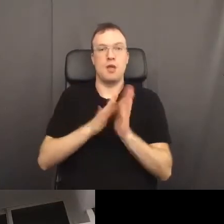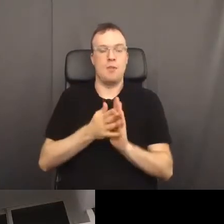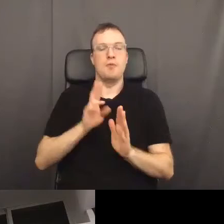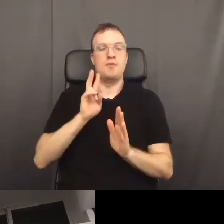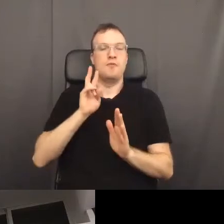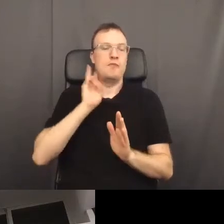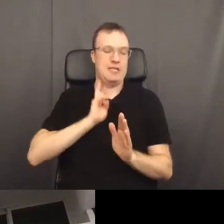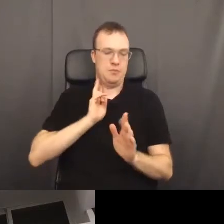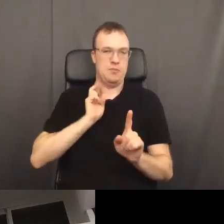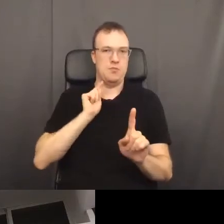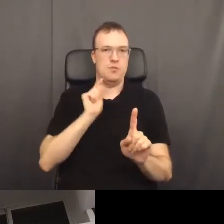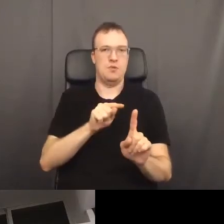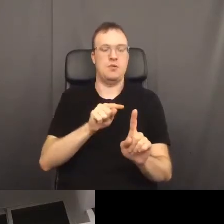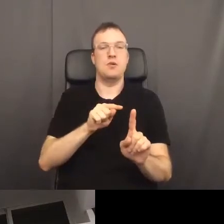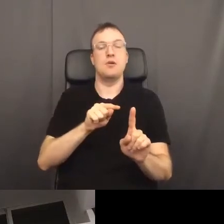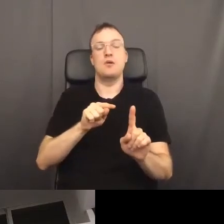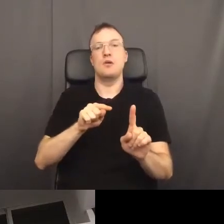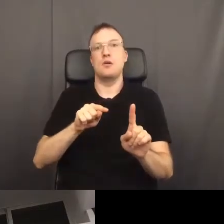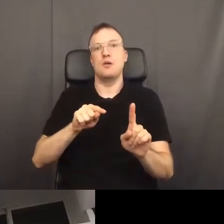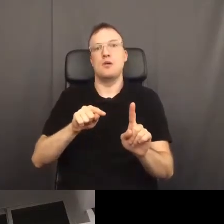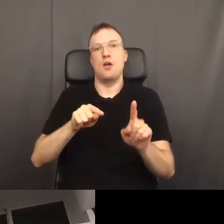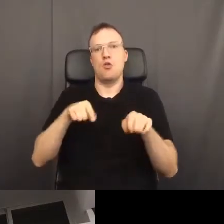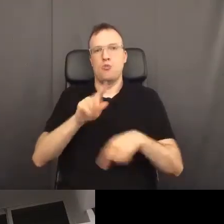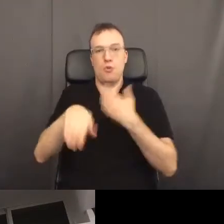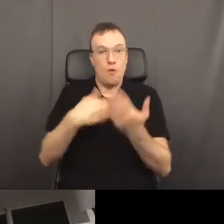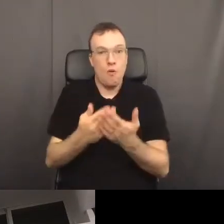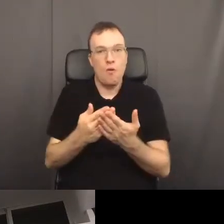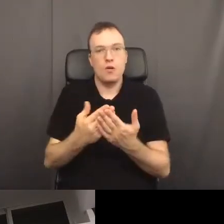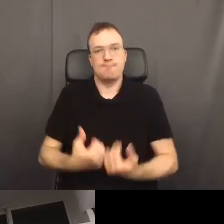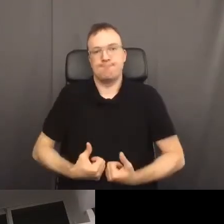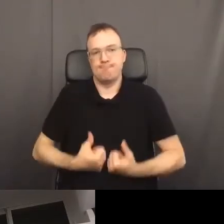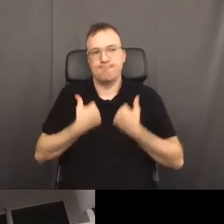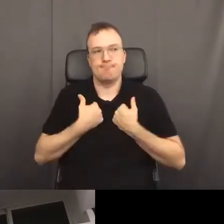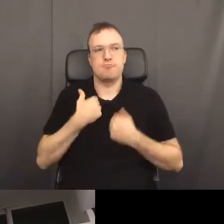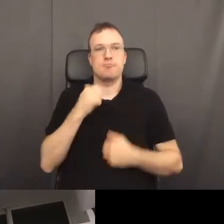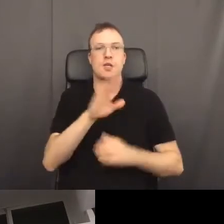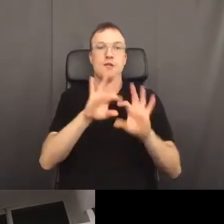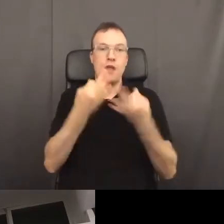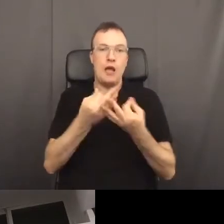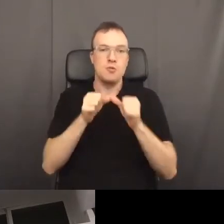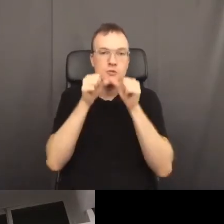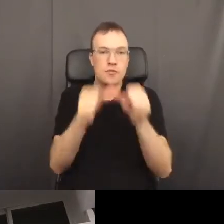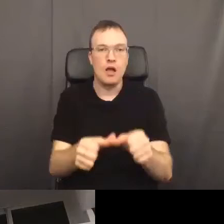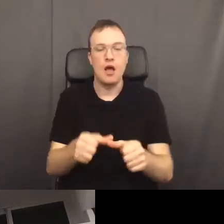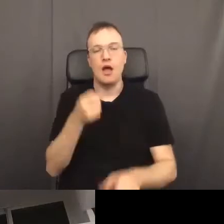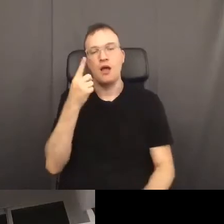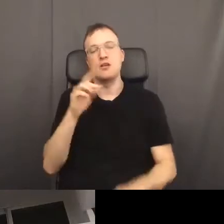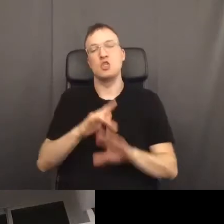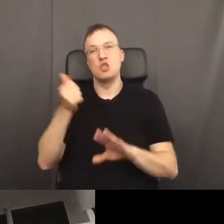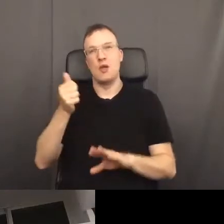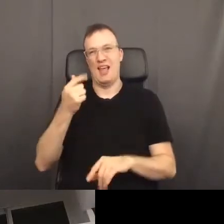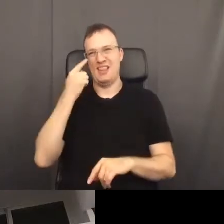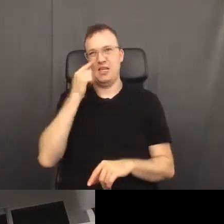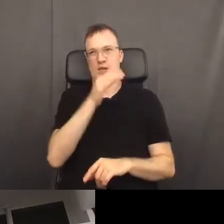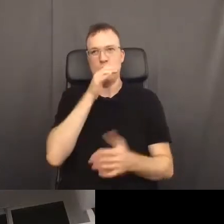was. And even through all of this, he's survived. His family have survived, although early on, I believe his wife